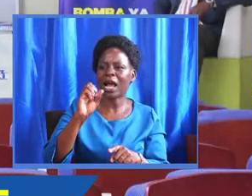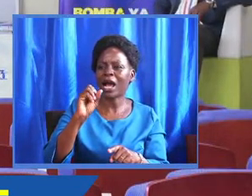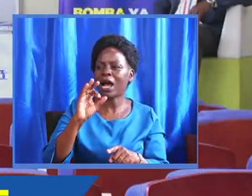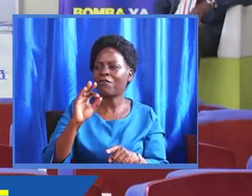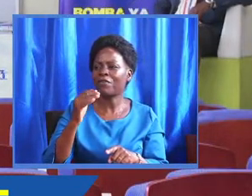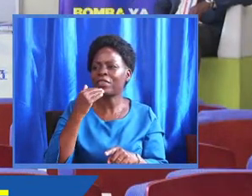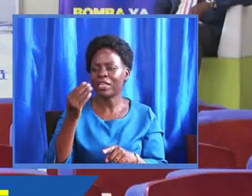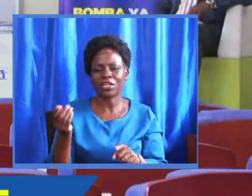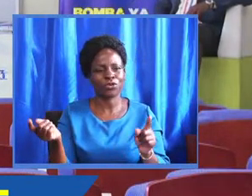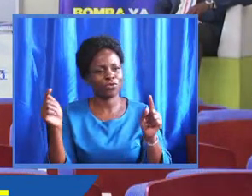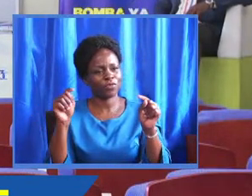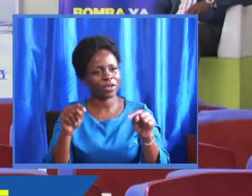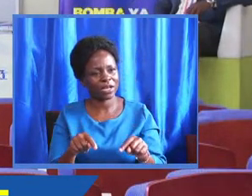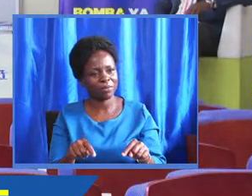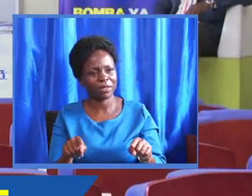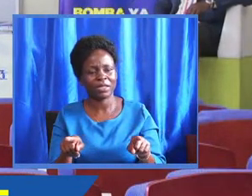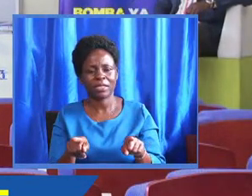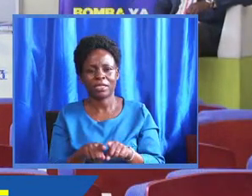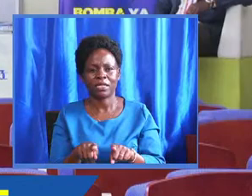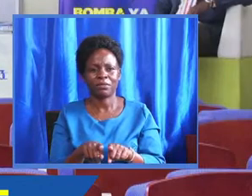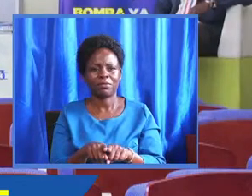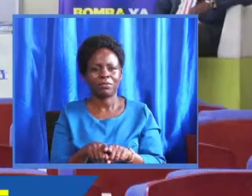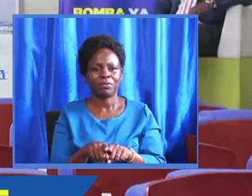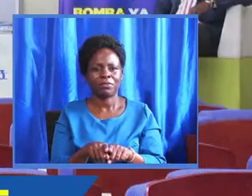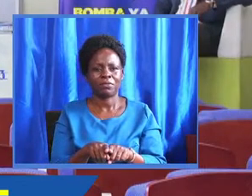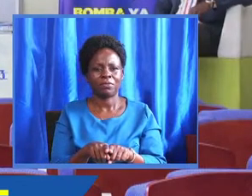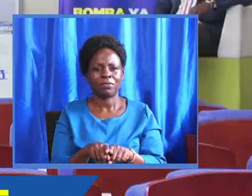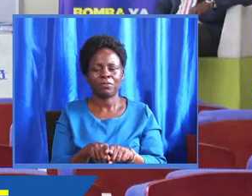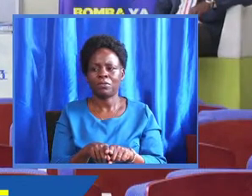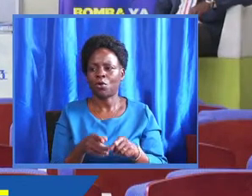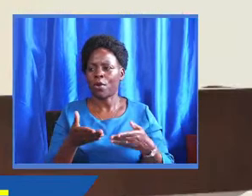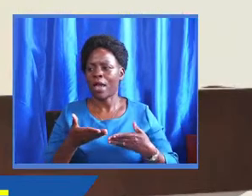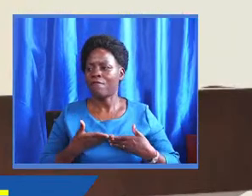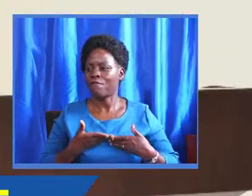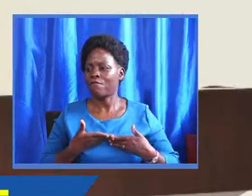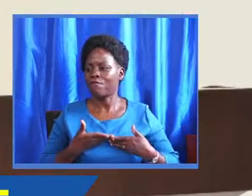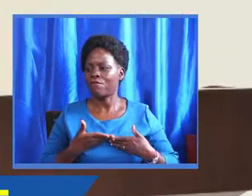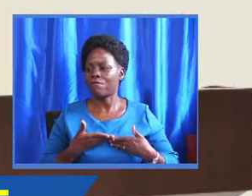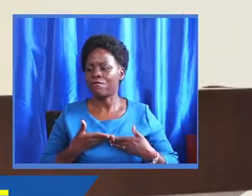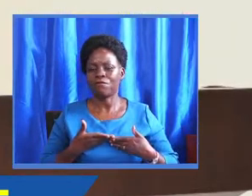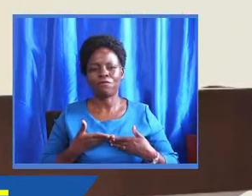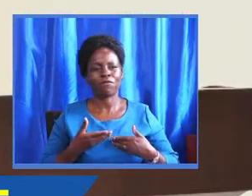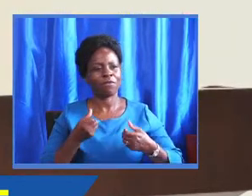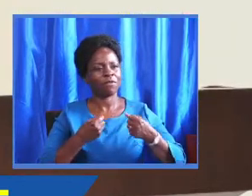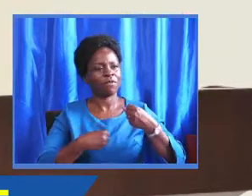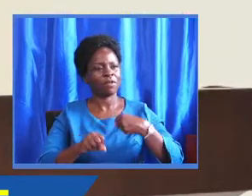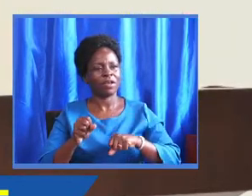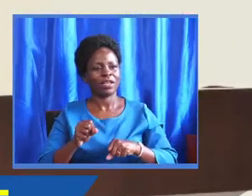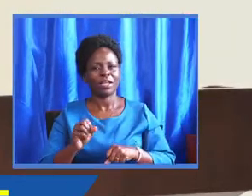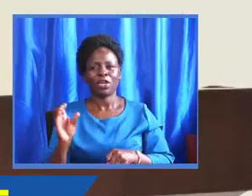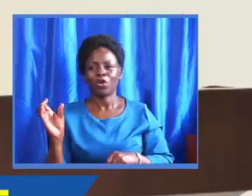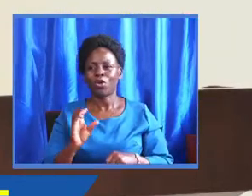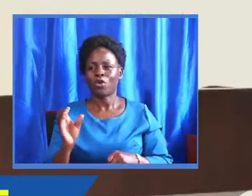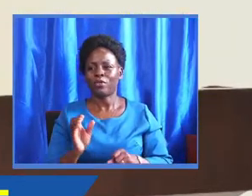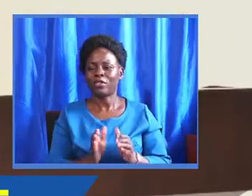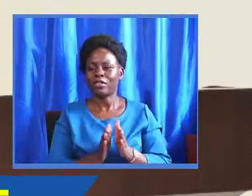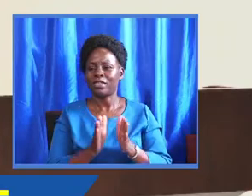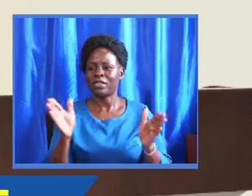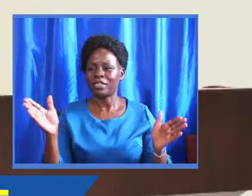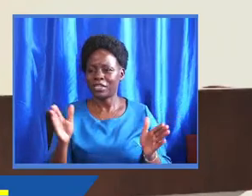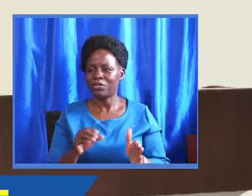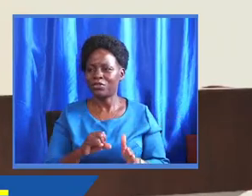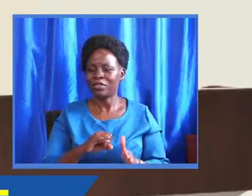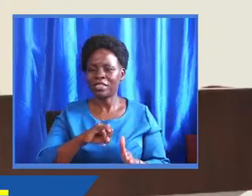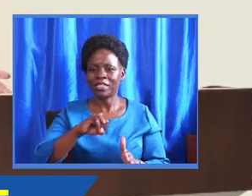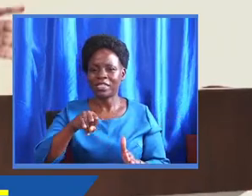coming, and of course we have the acting Commissioner General, James Sabola.